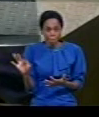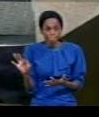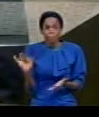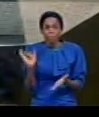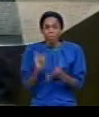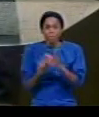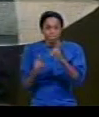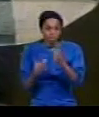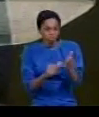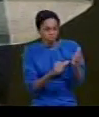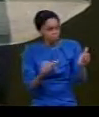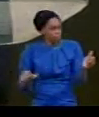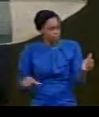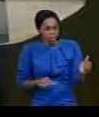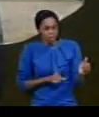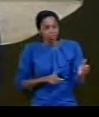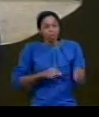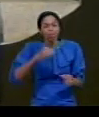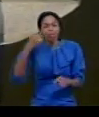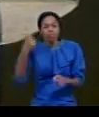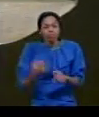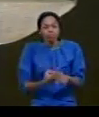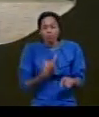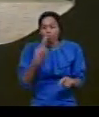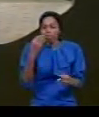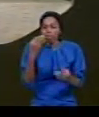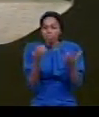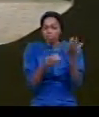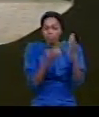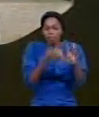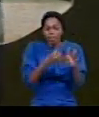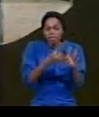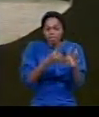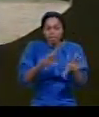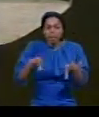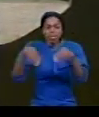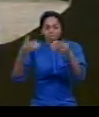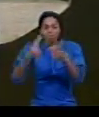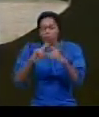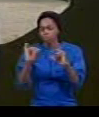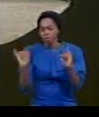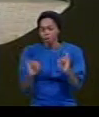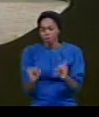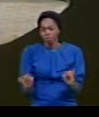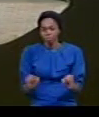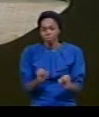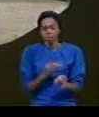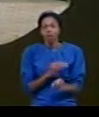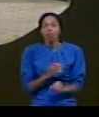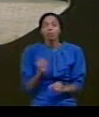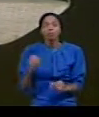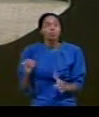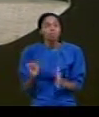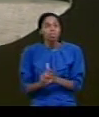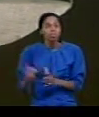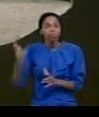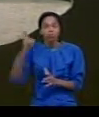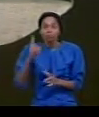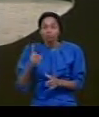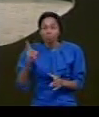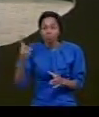ye abstain from meats offered to idols, so that your love is